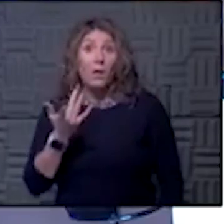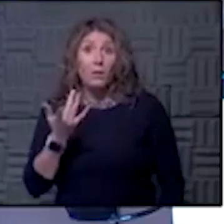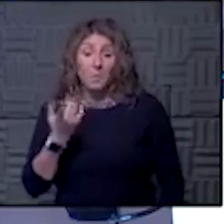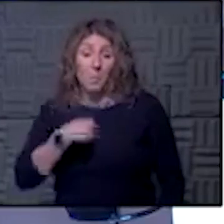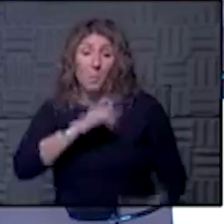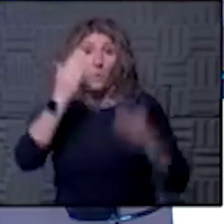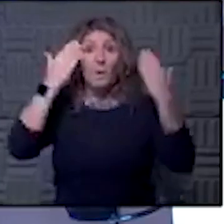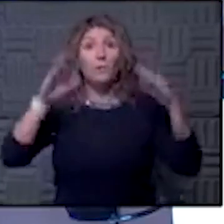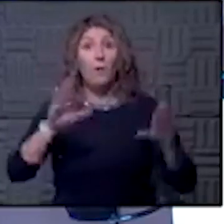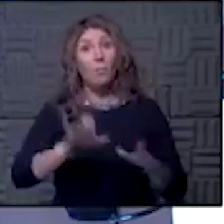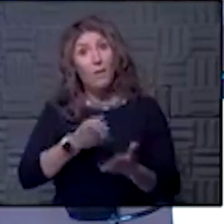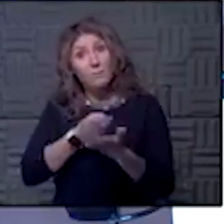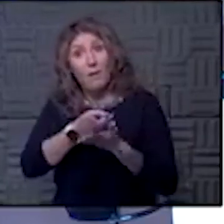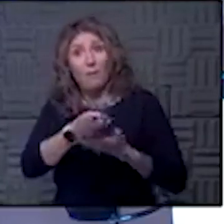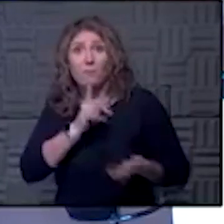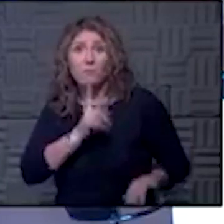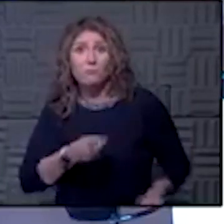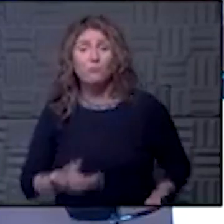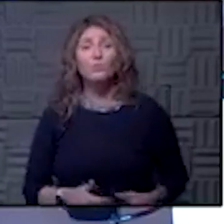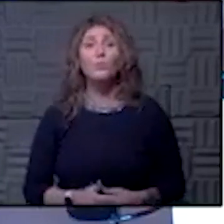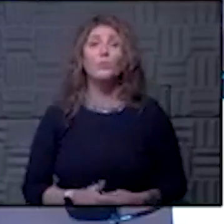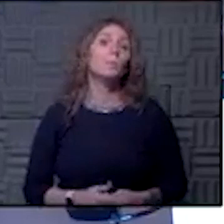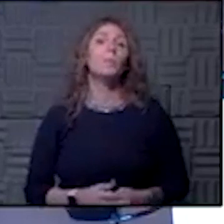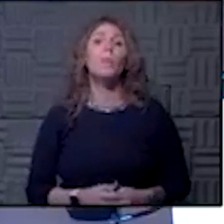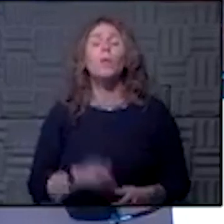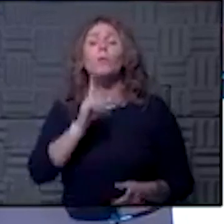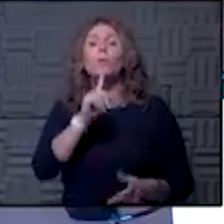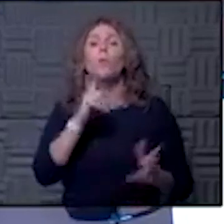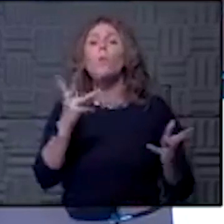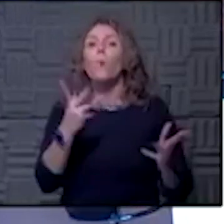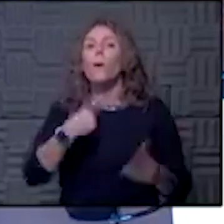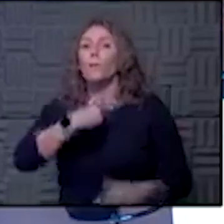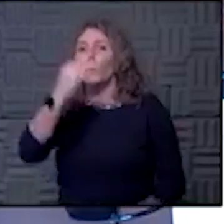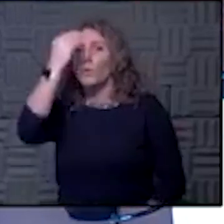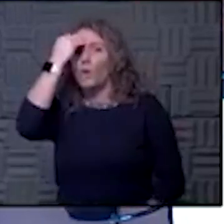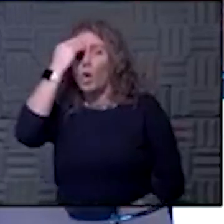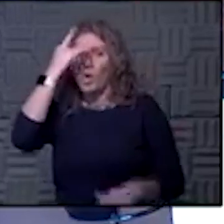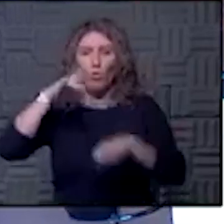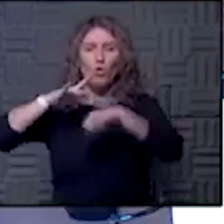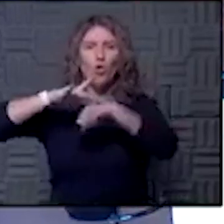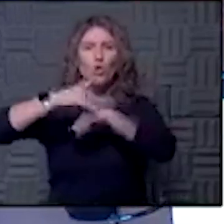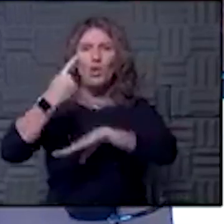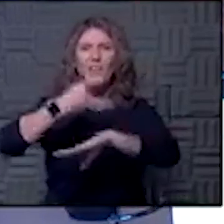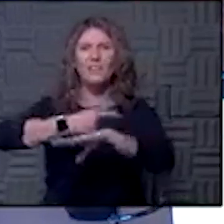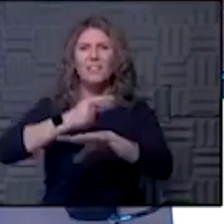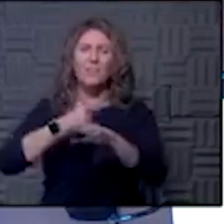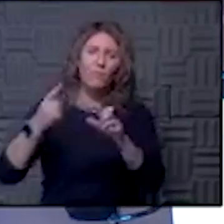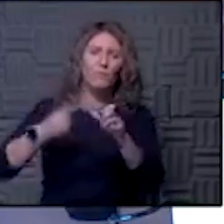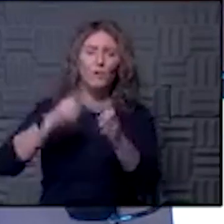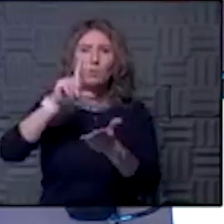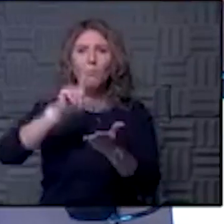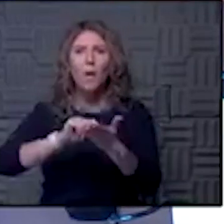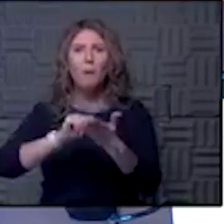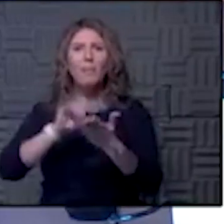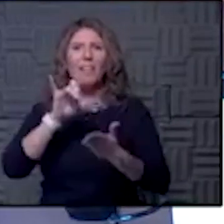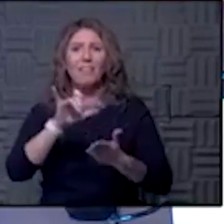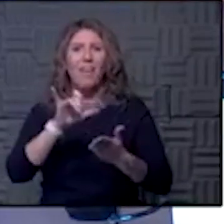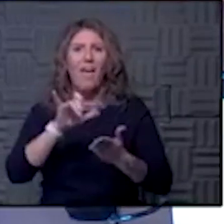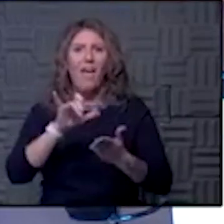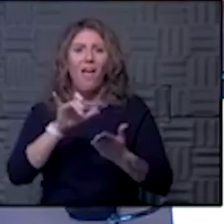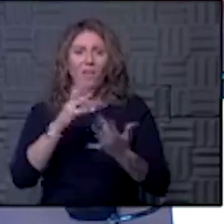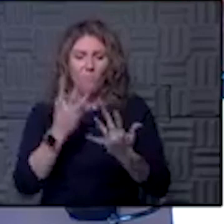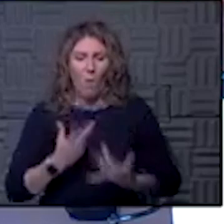is the truth. But what we do know is that really since the early days of the first published reports, the incubation period has